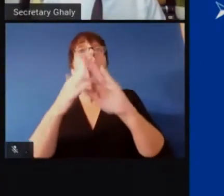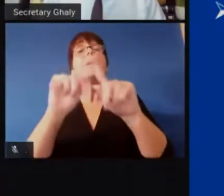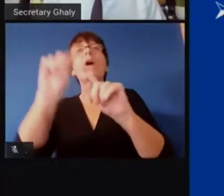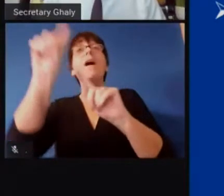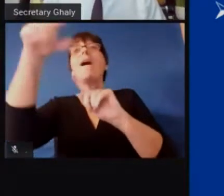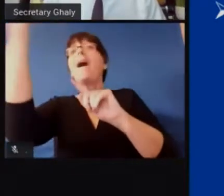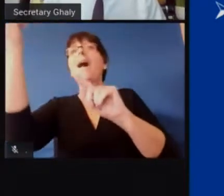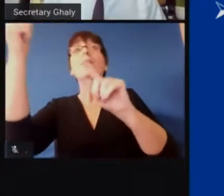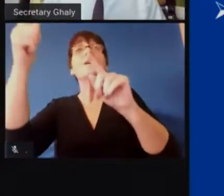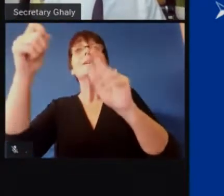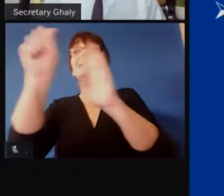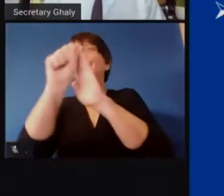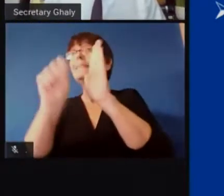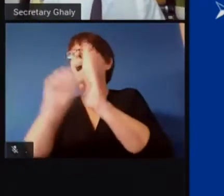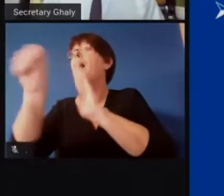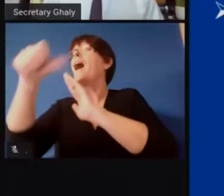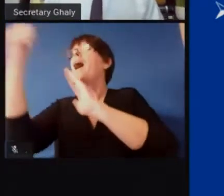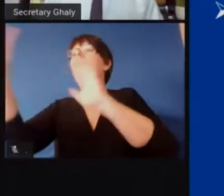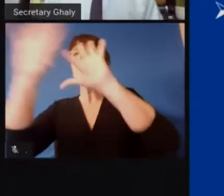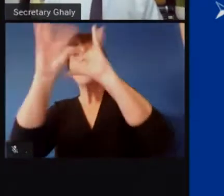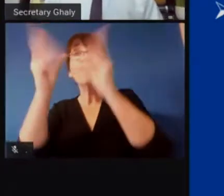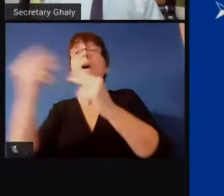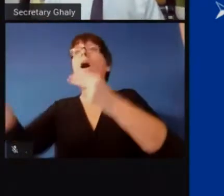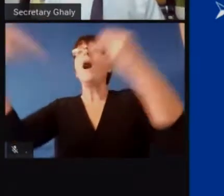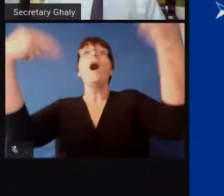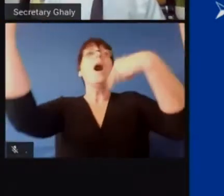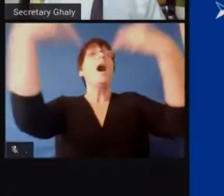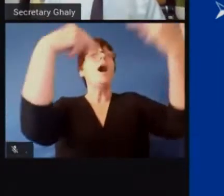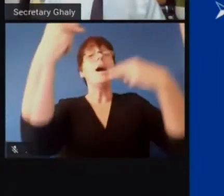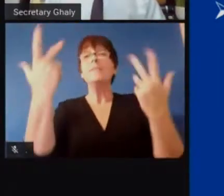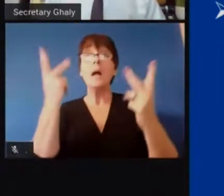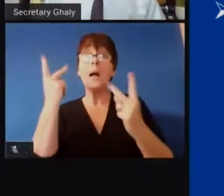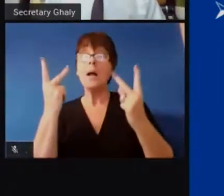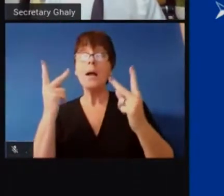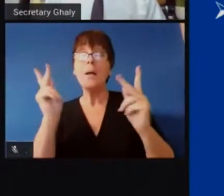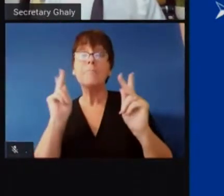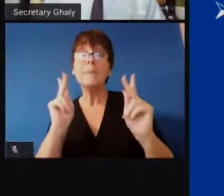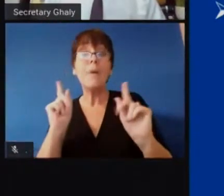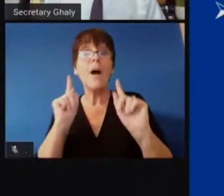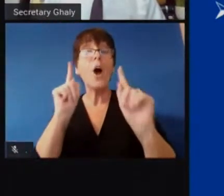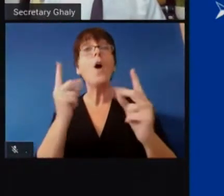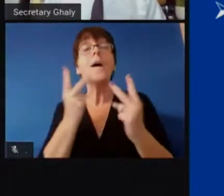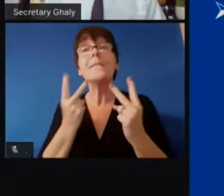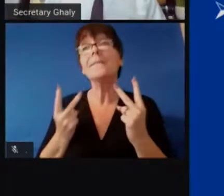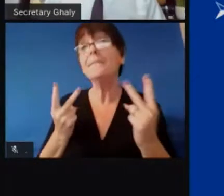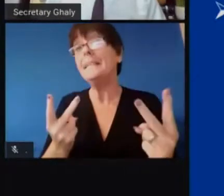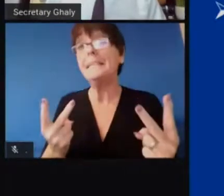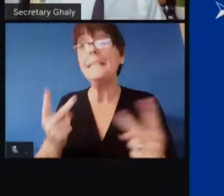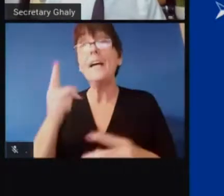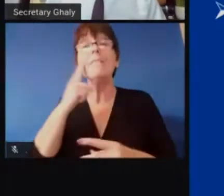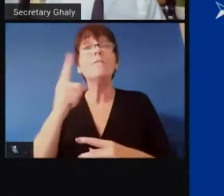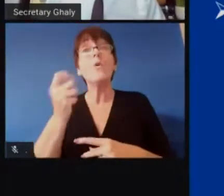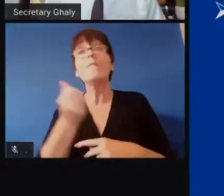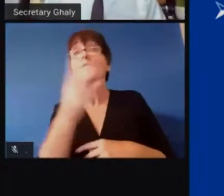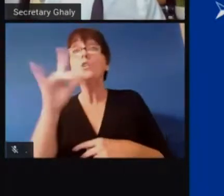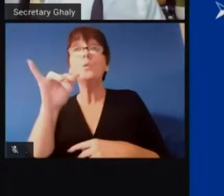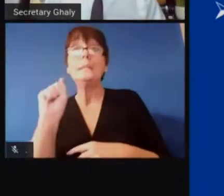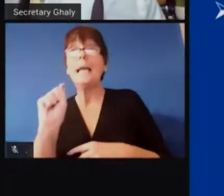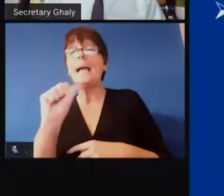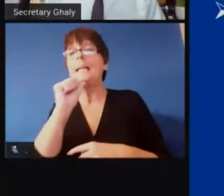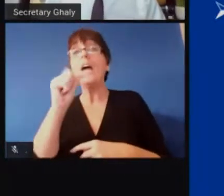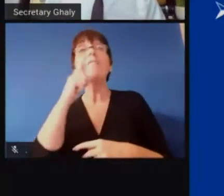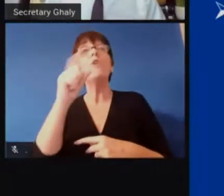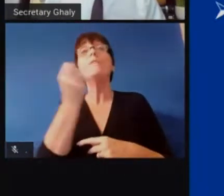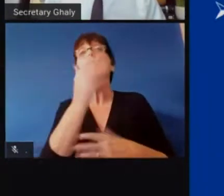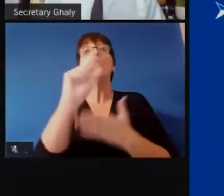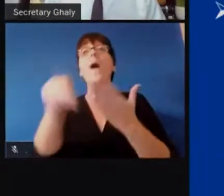parts of the nation and sometimes even the globe. People visiting certain settings for a number of days, not just for a